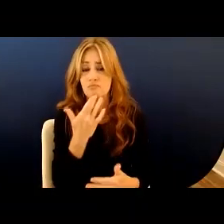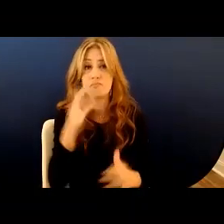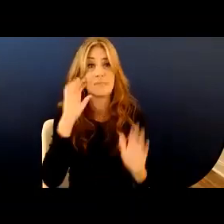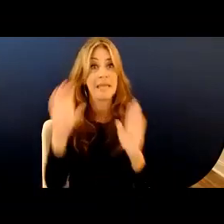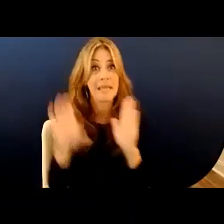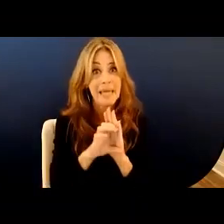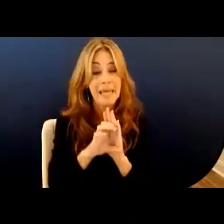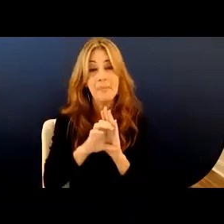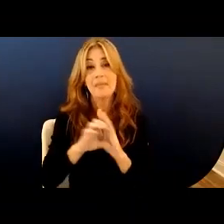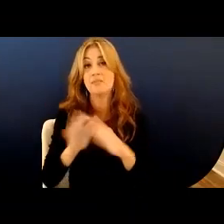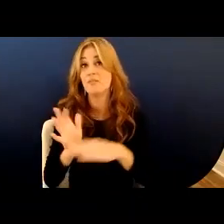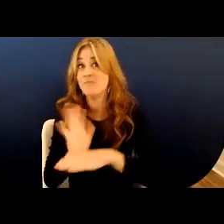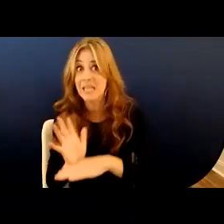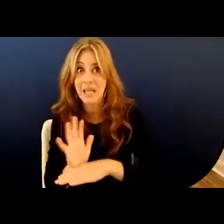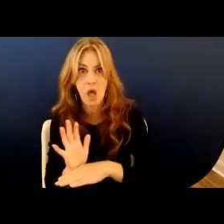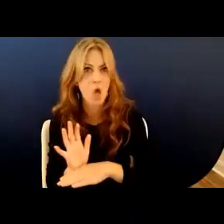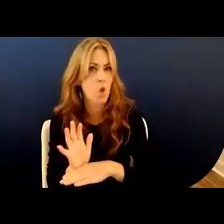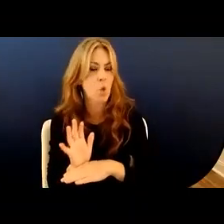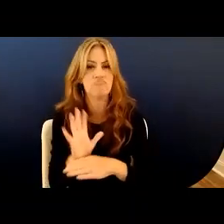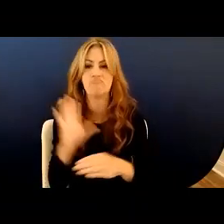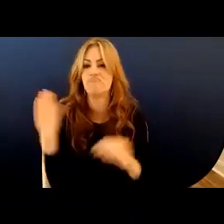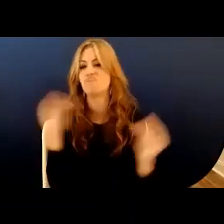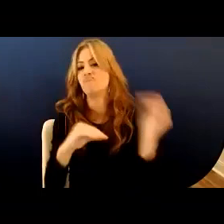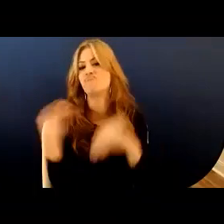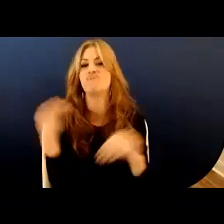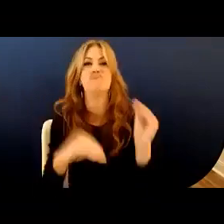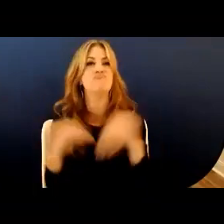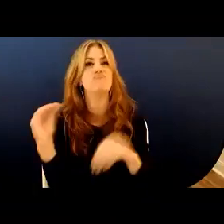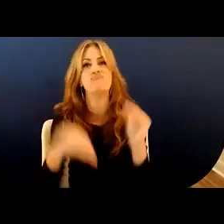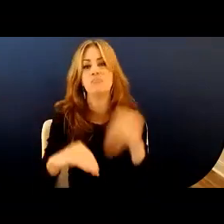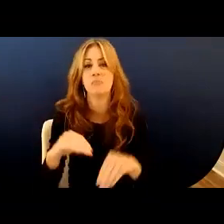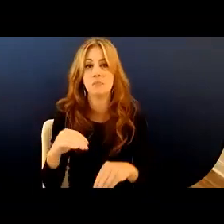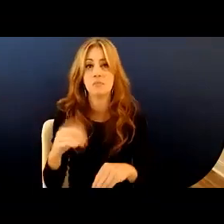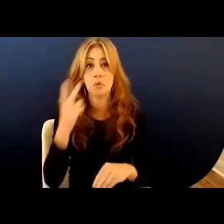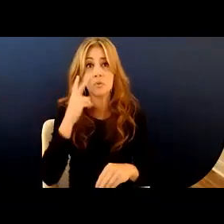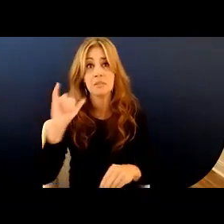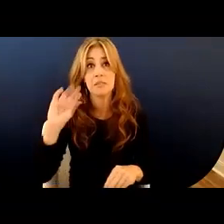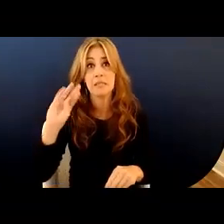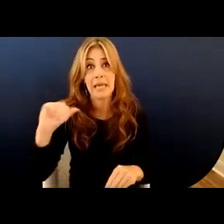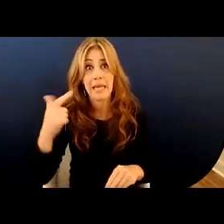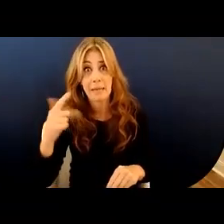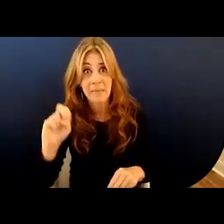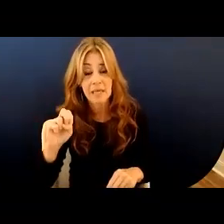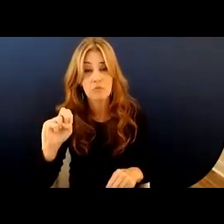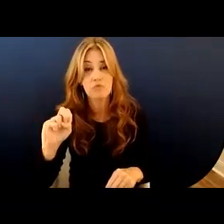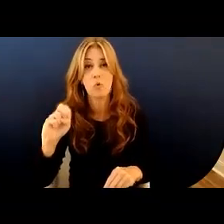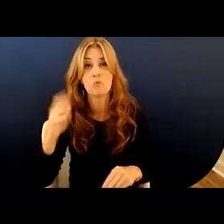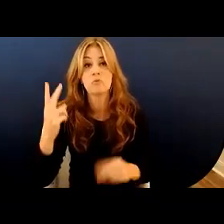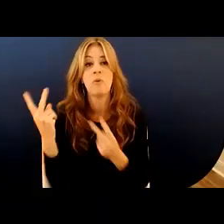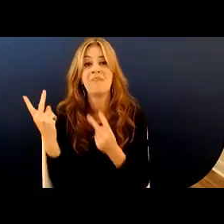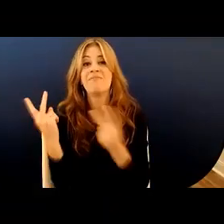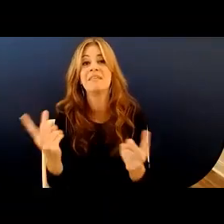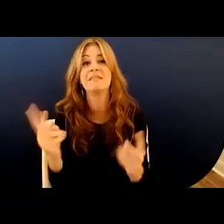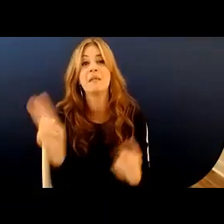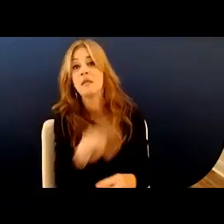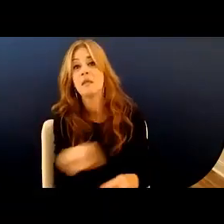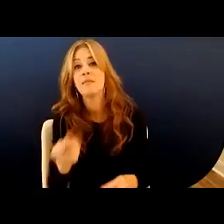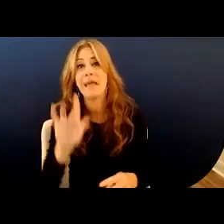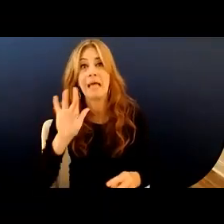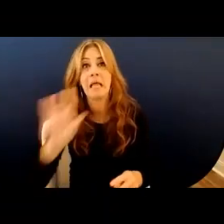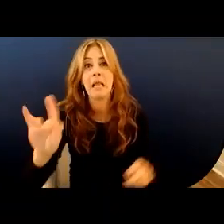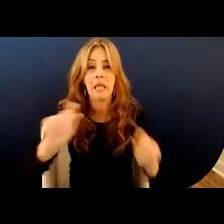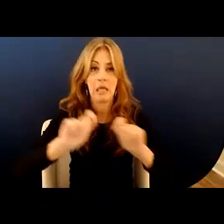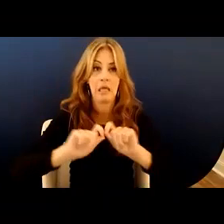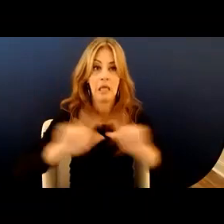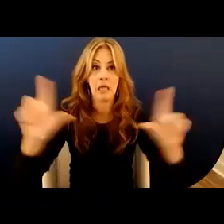videos as you like. When you see an image when your visitors see an image that they want to look at, they'll click on it and